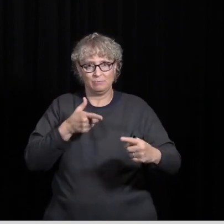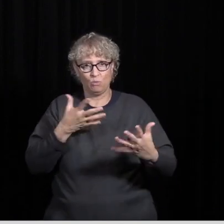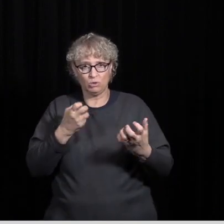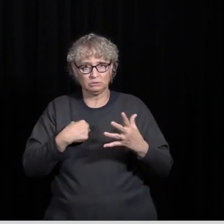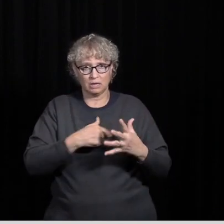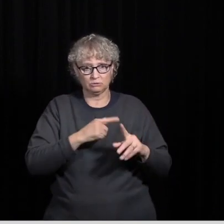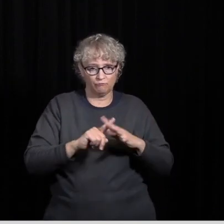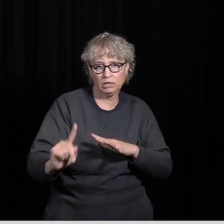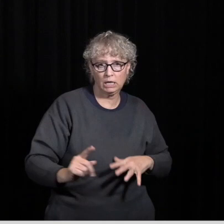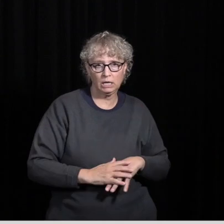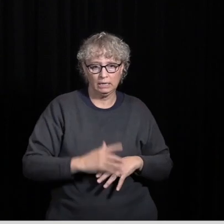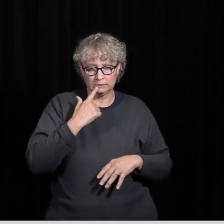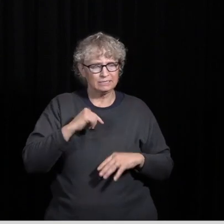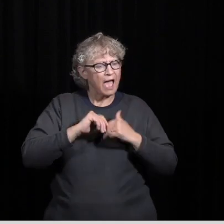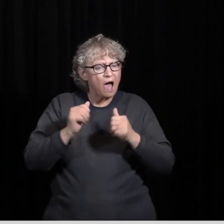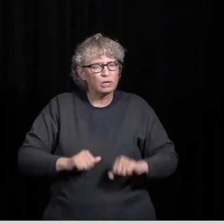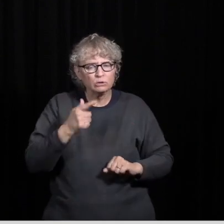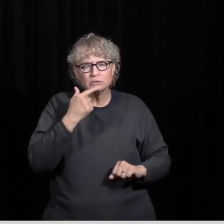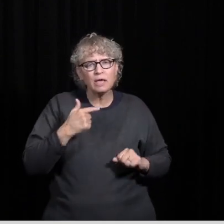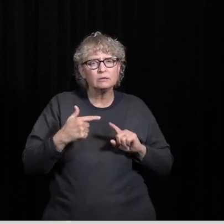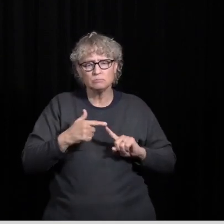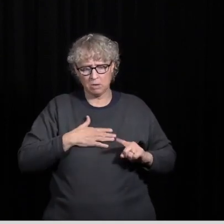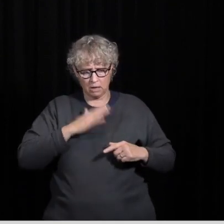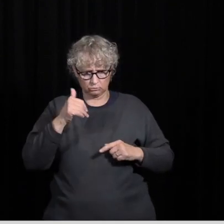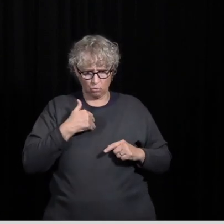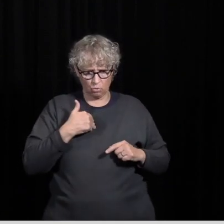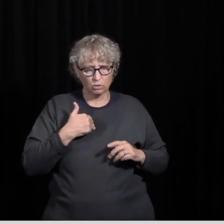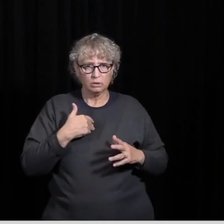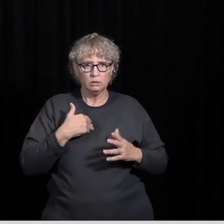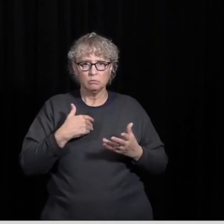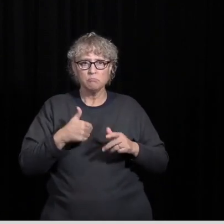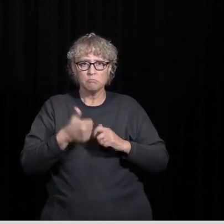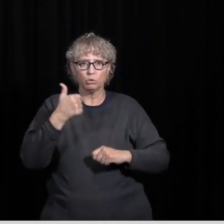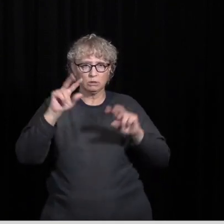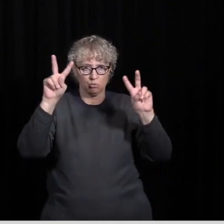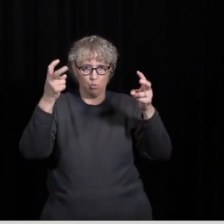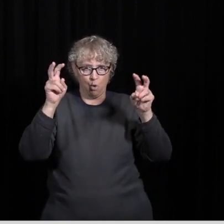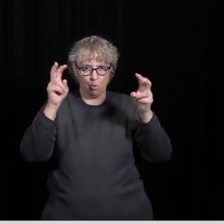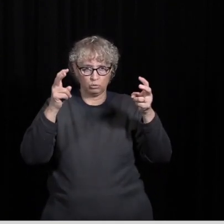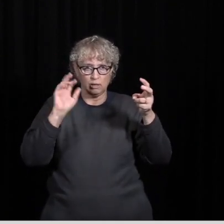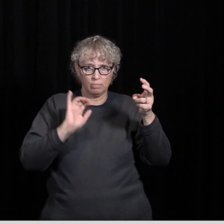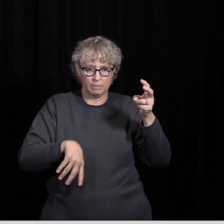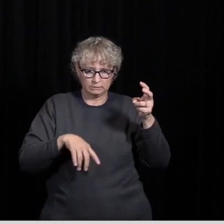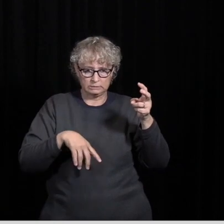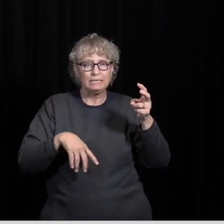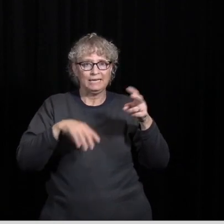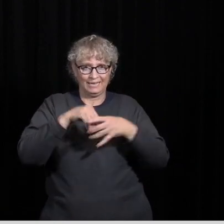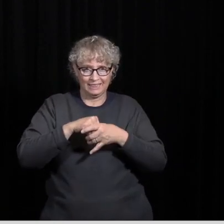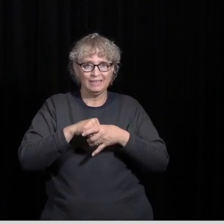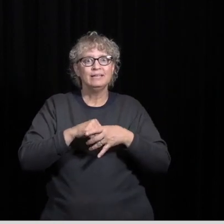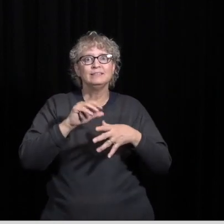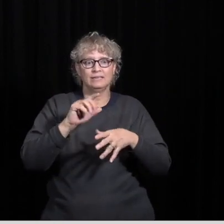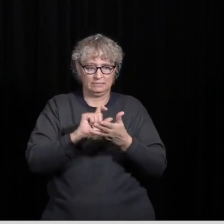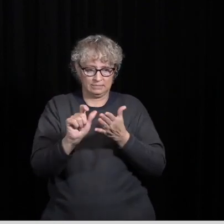the text says? How can you say to my soul, and then in quotes in your Bible, most translations will put quotes in there. It's obviously offset in the text. It's